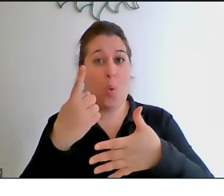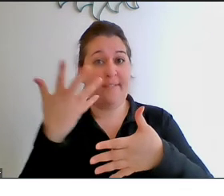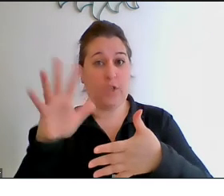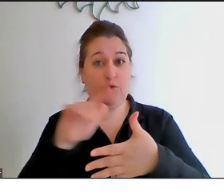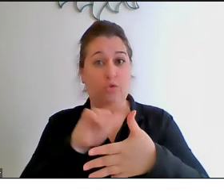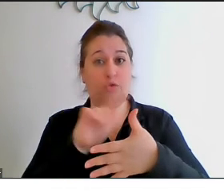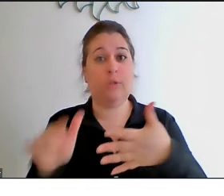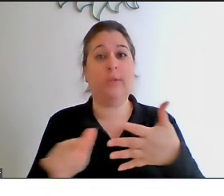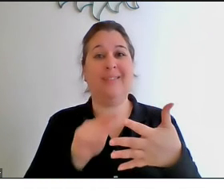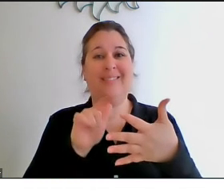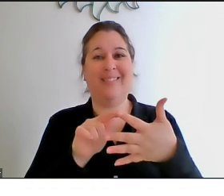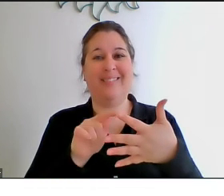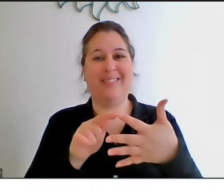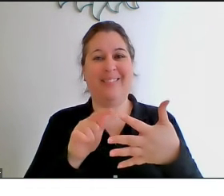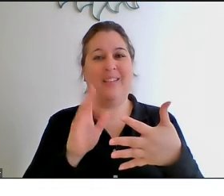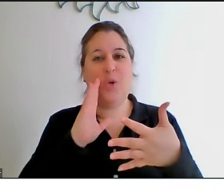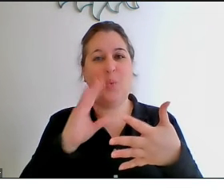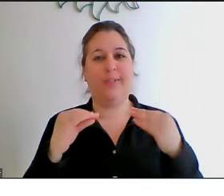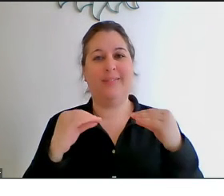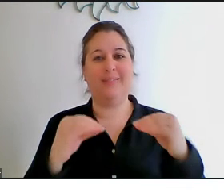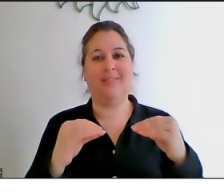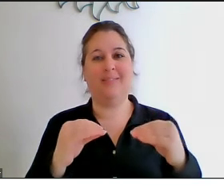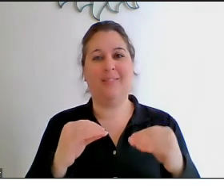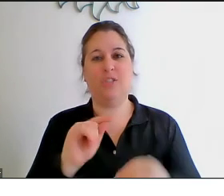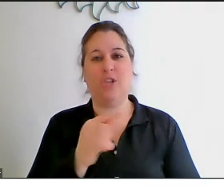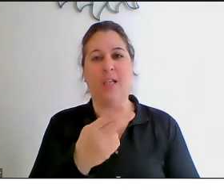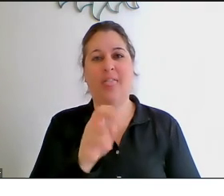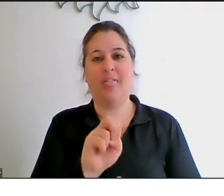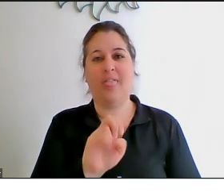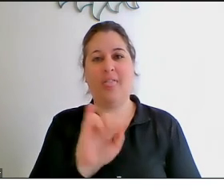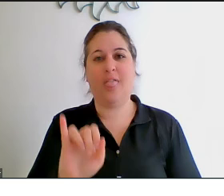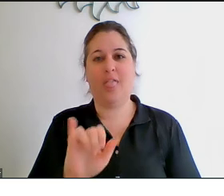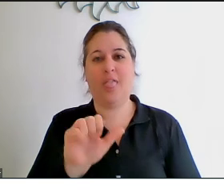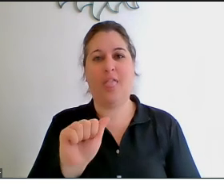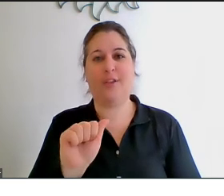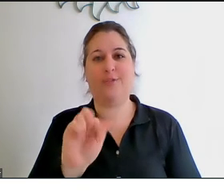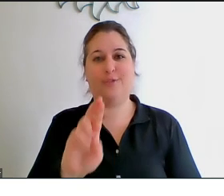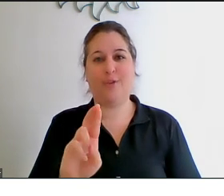did part 1. Now we're going to use something called the jar method.